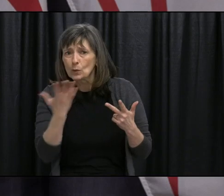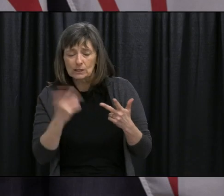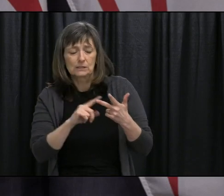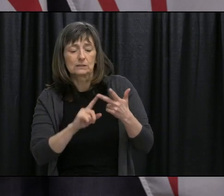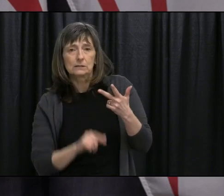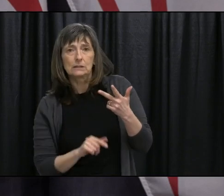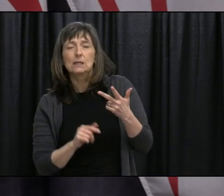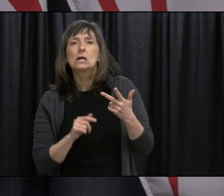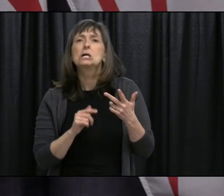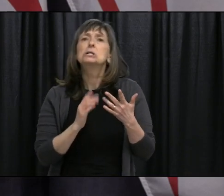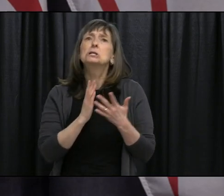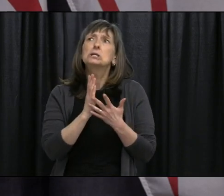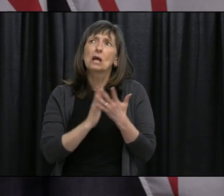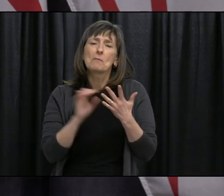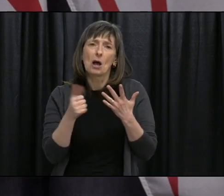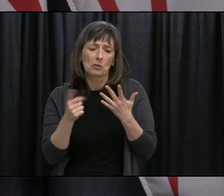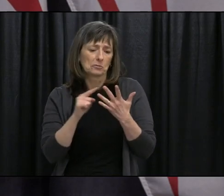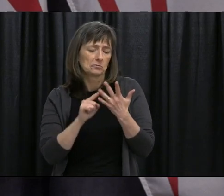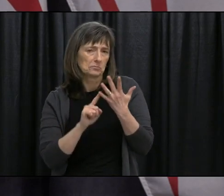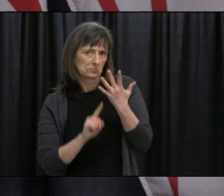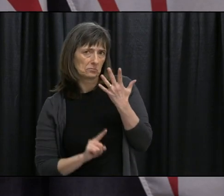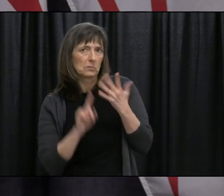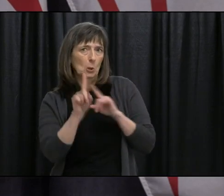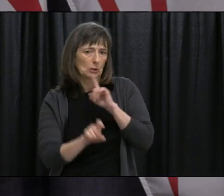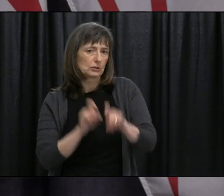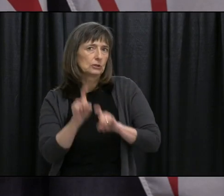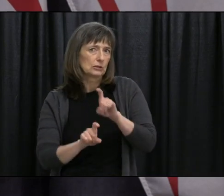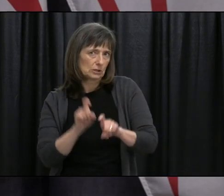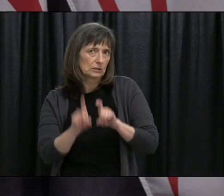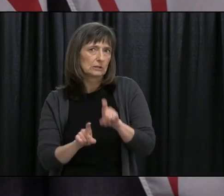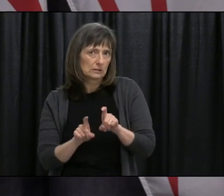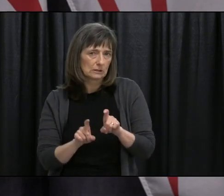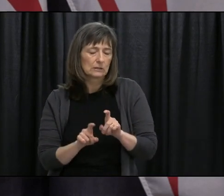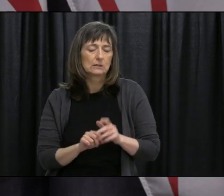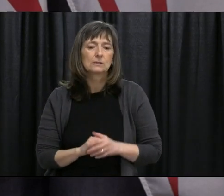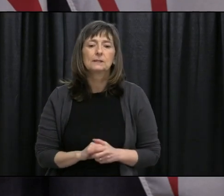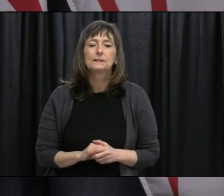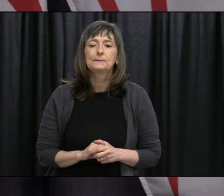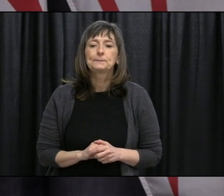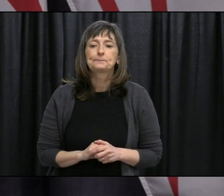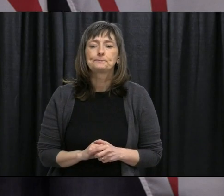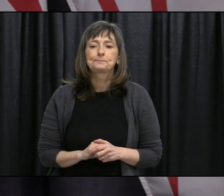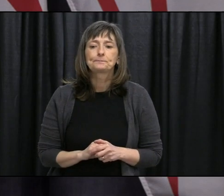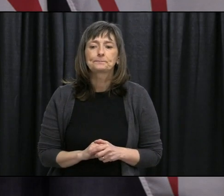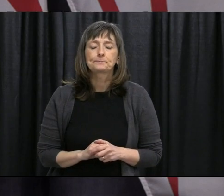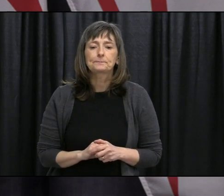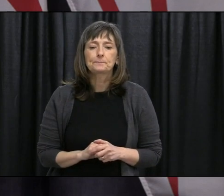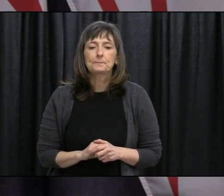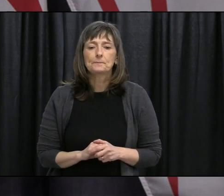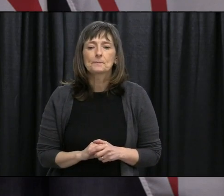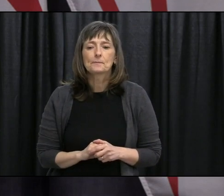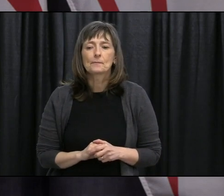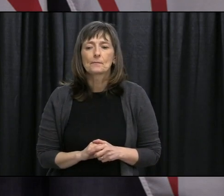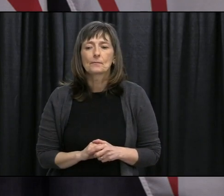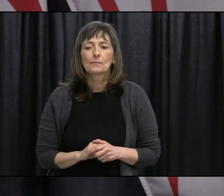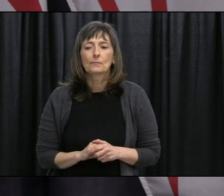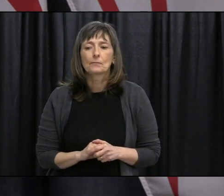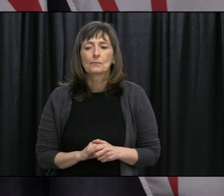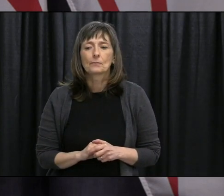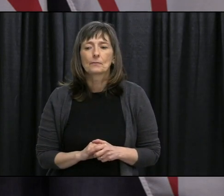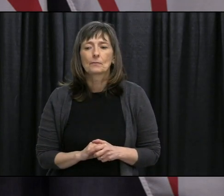other demographic information that we're getting as well. Of course, with regard